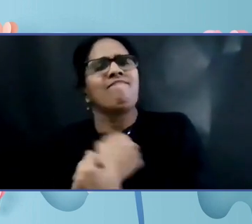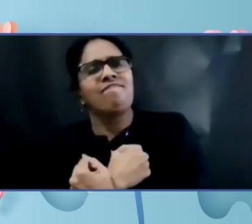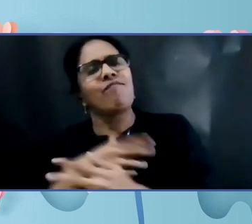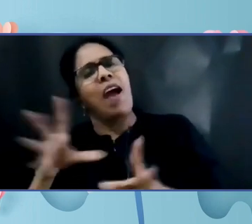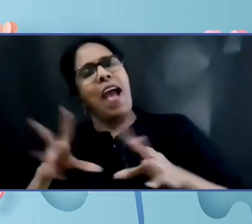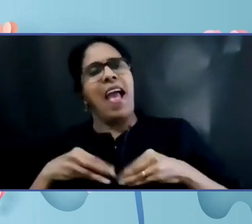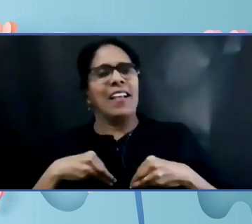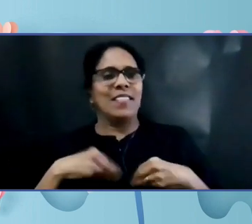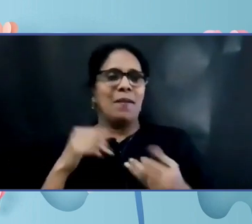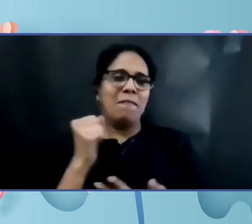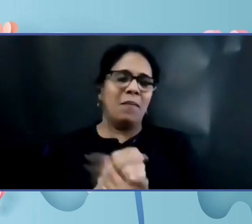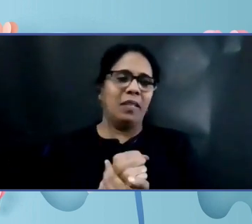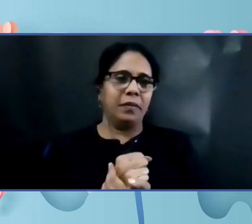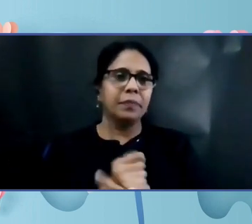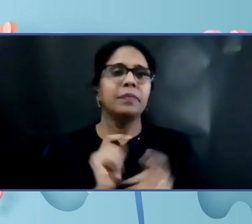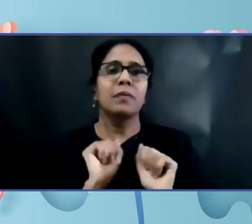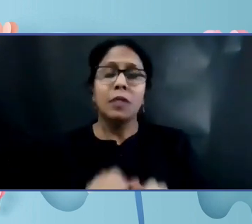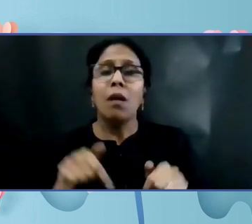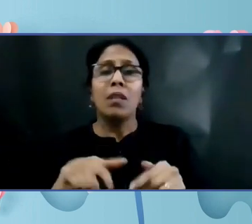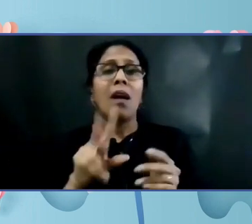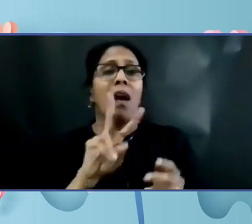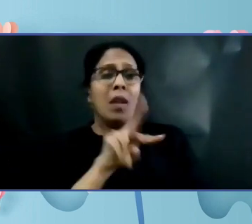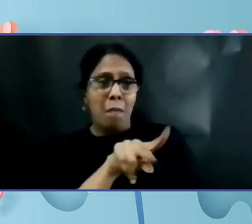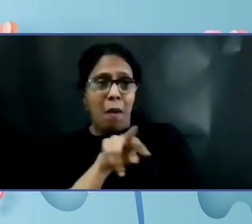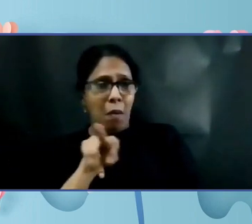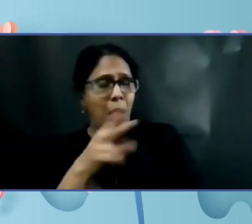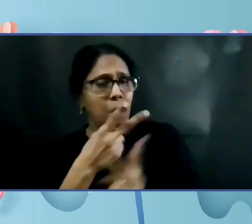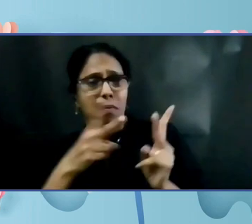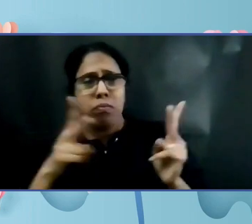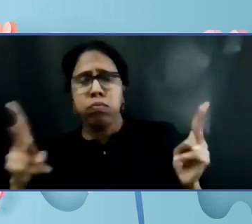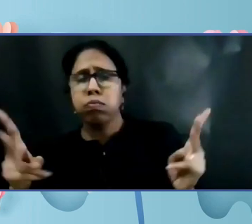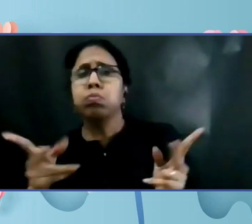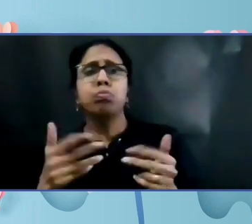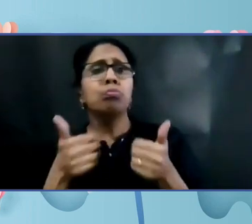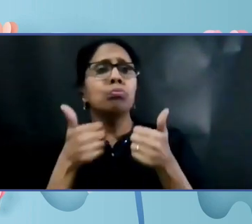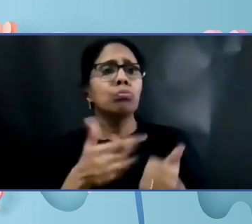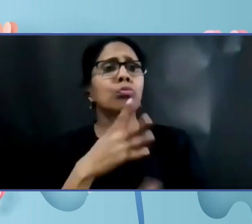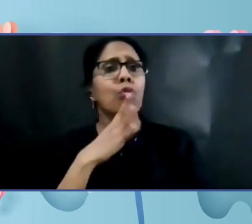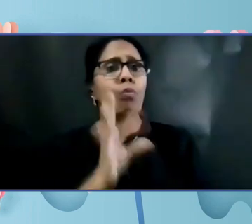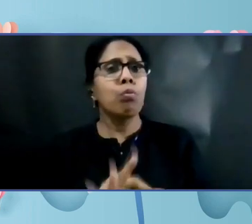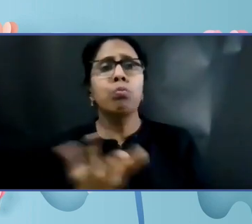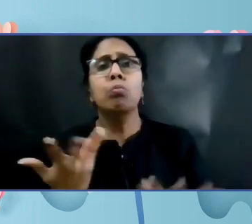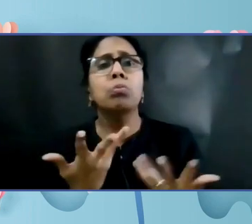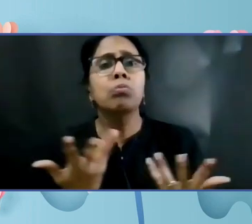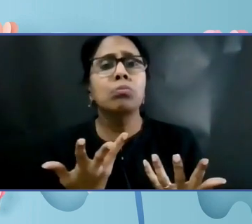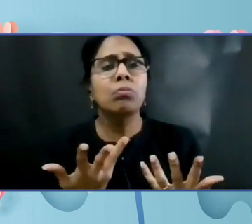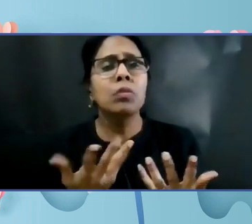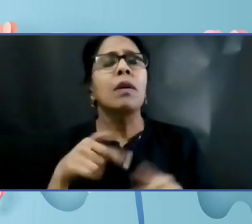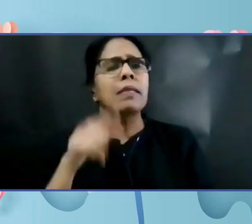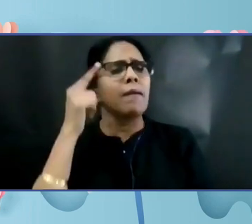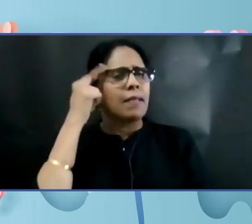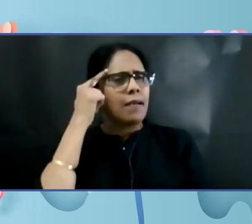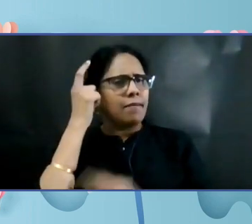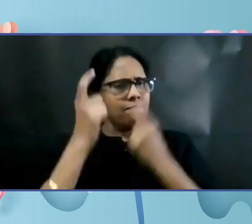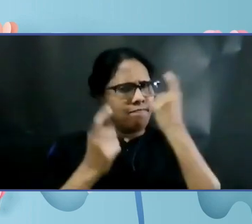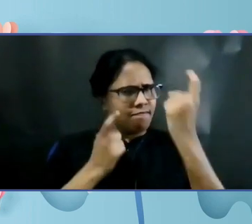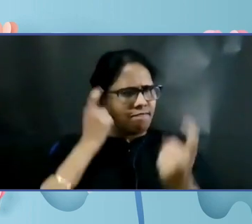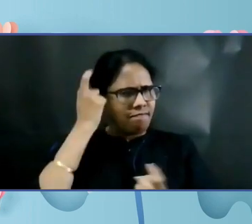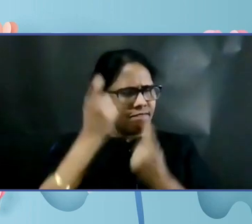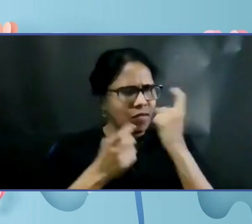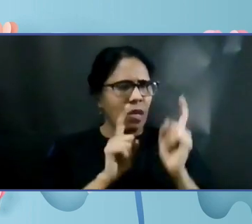But what if all these definitions are valid? Think about it. On one hand, the